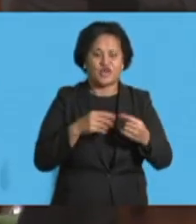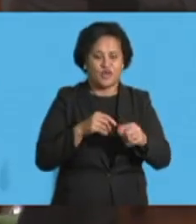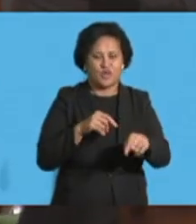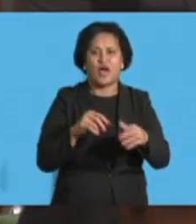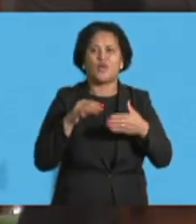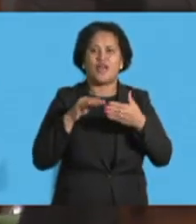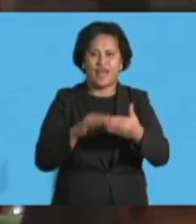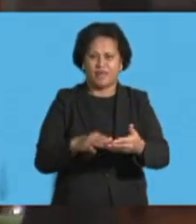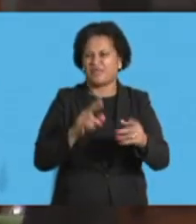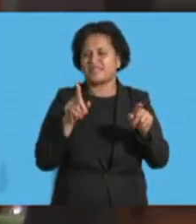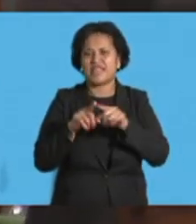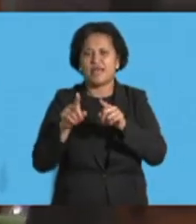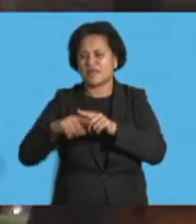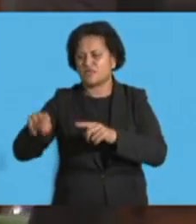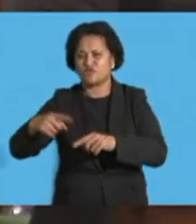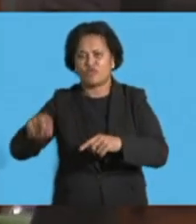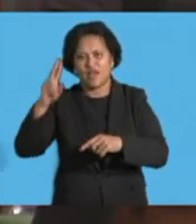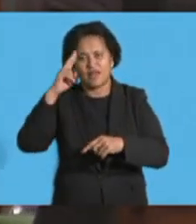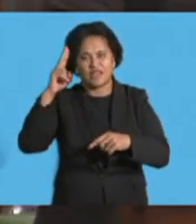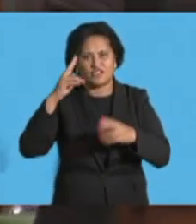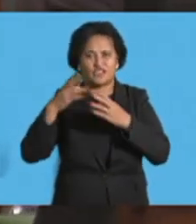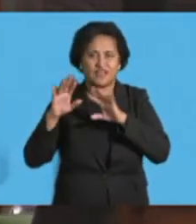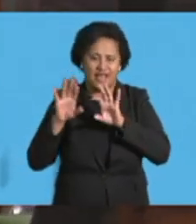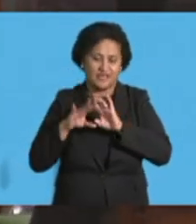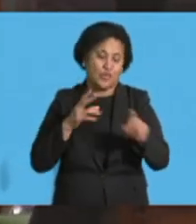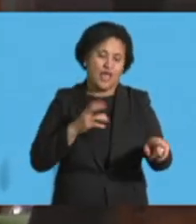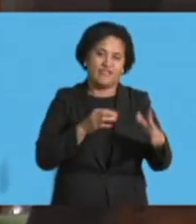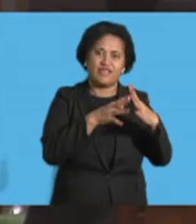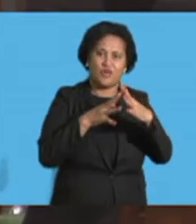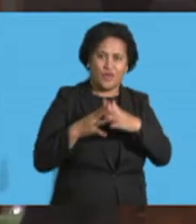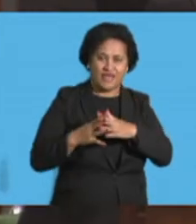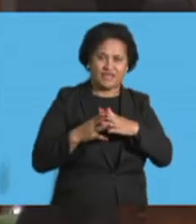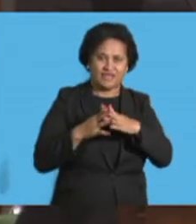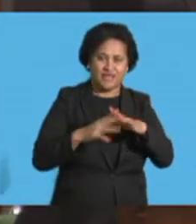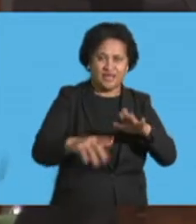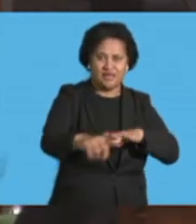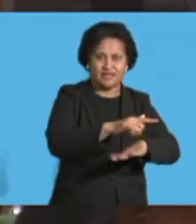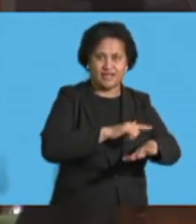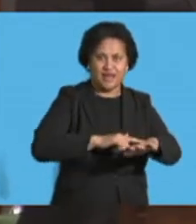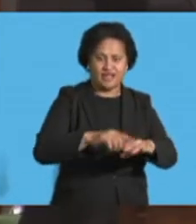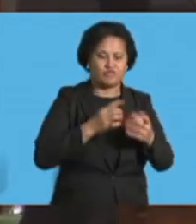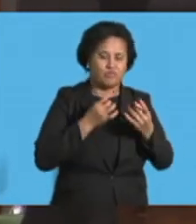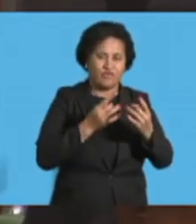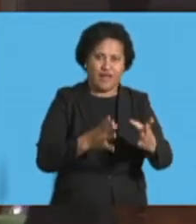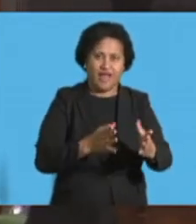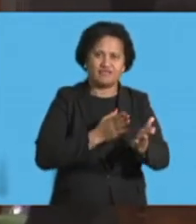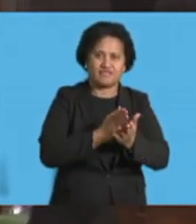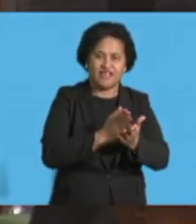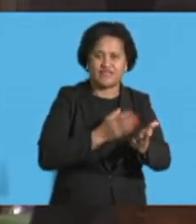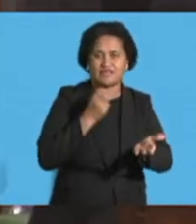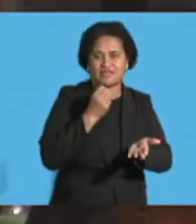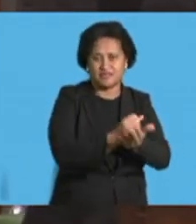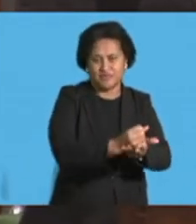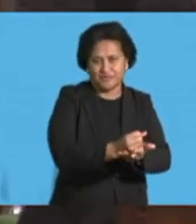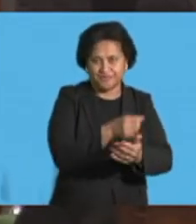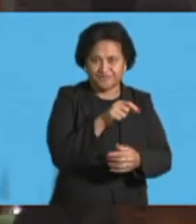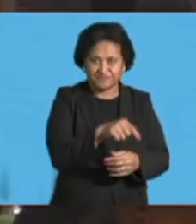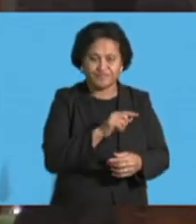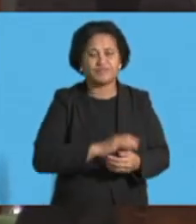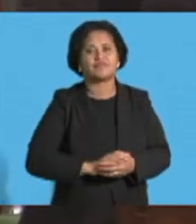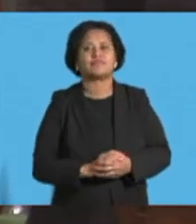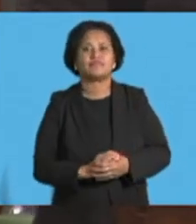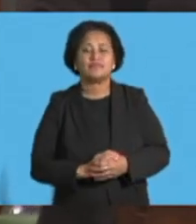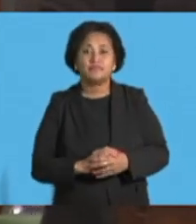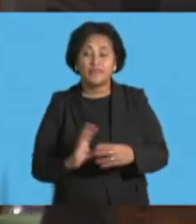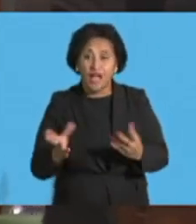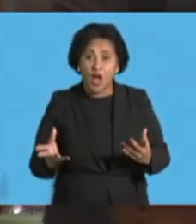persons living with disabilities in the Western Division by providing specialized services and support. Madam Speaker, in addressing